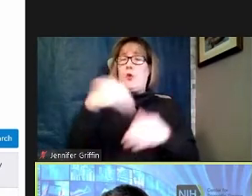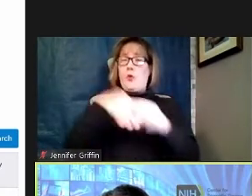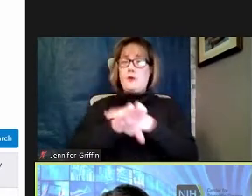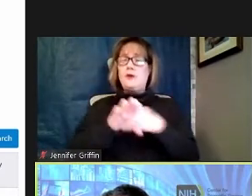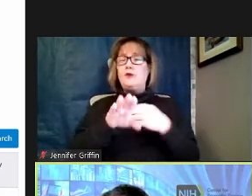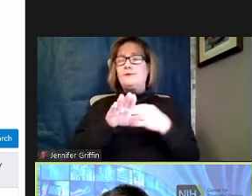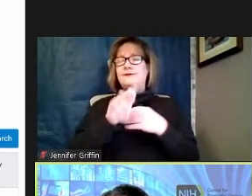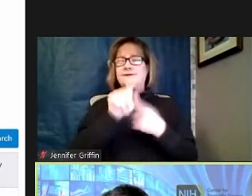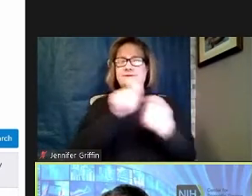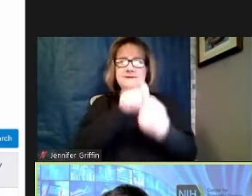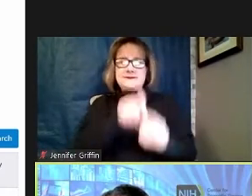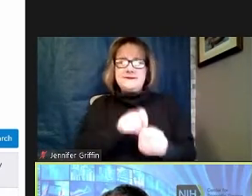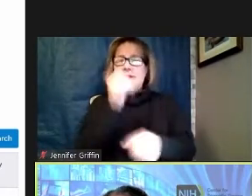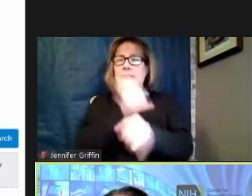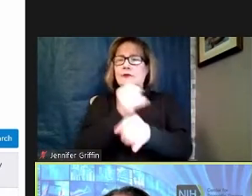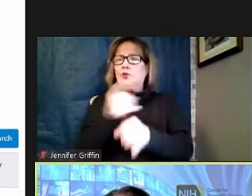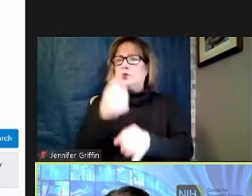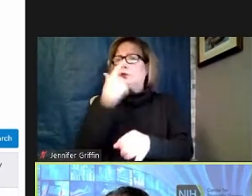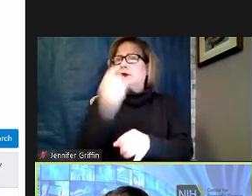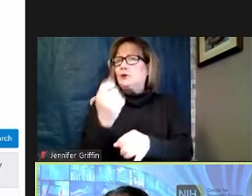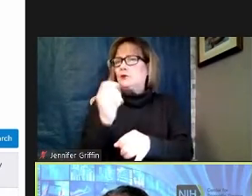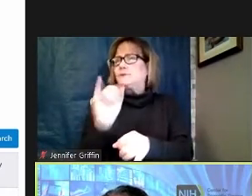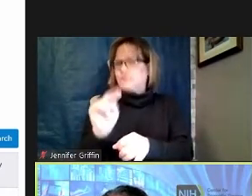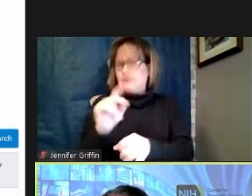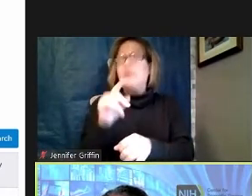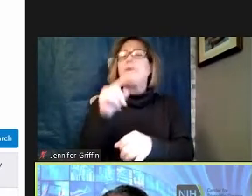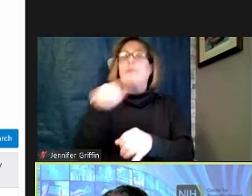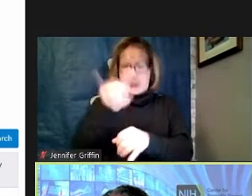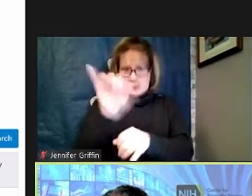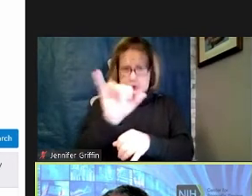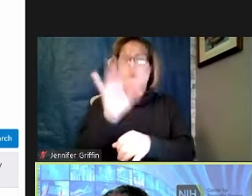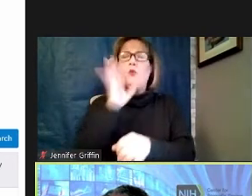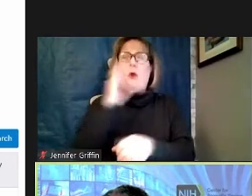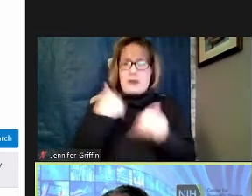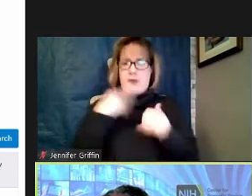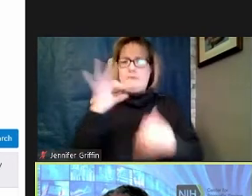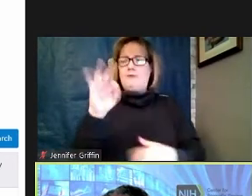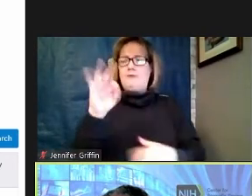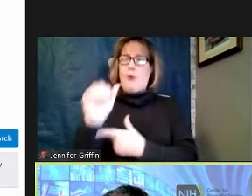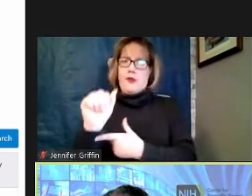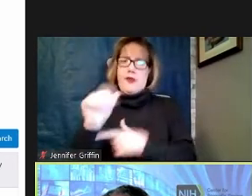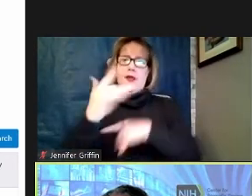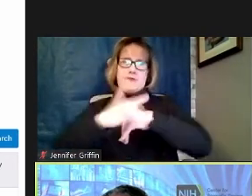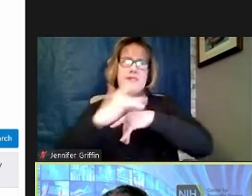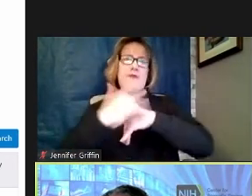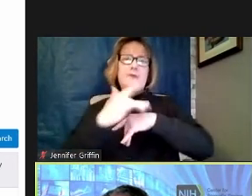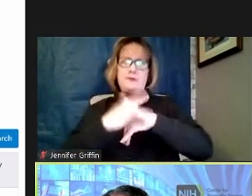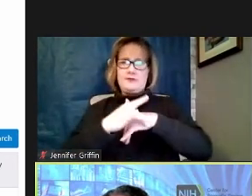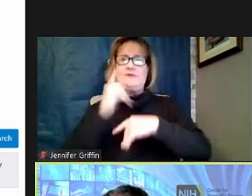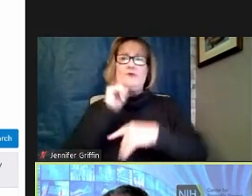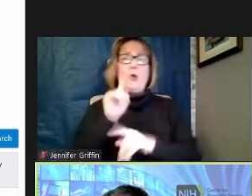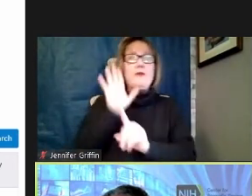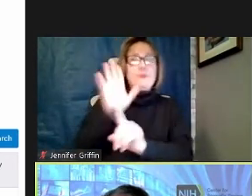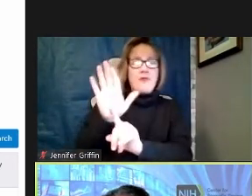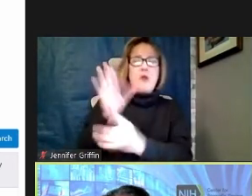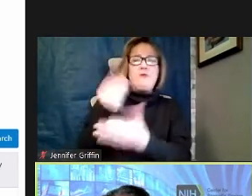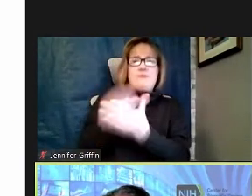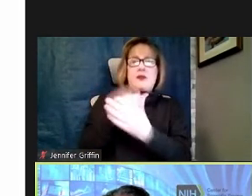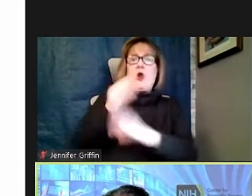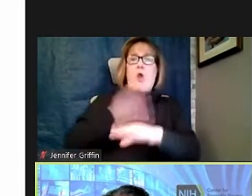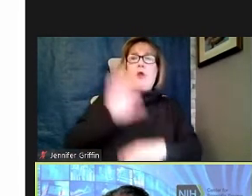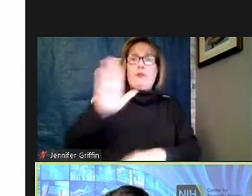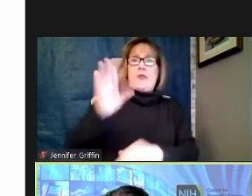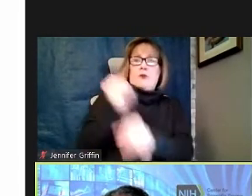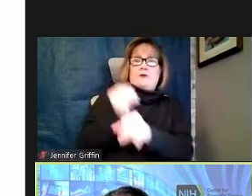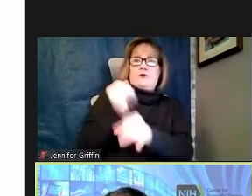specific institutes that you're interested in, and they also have the FOAs that are available for their funding on their institute's